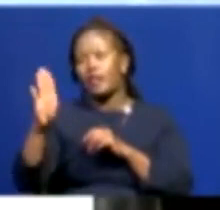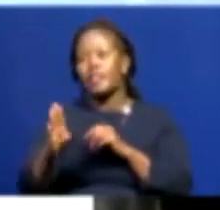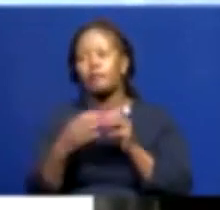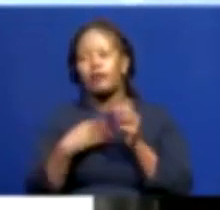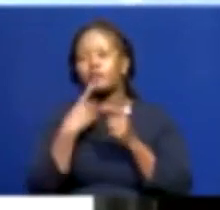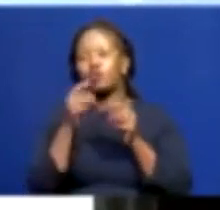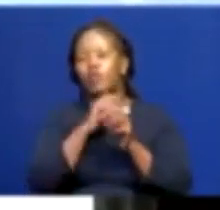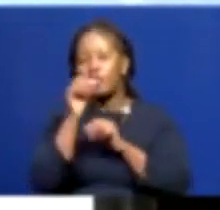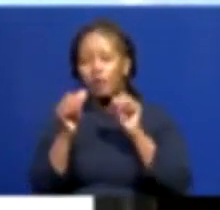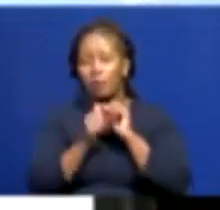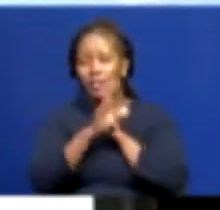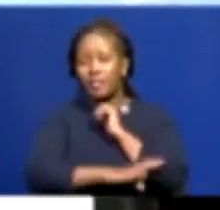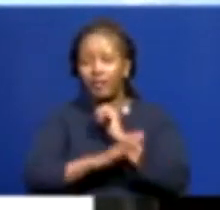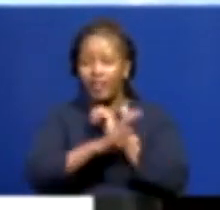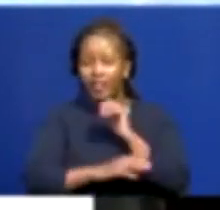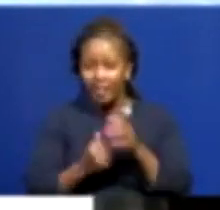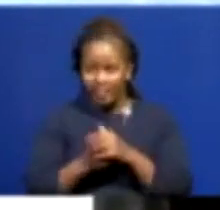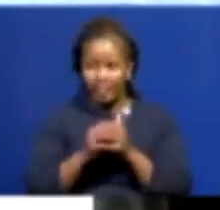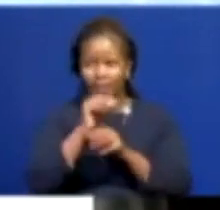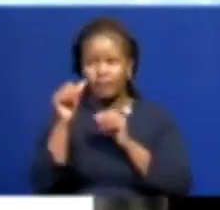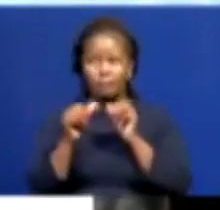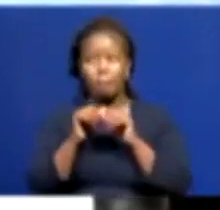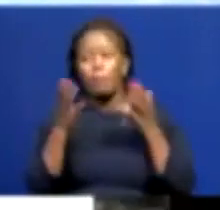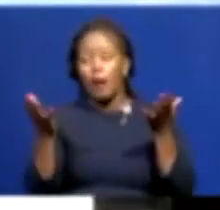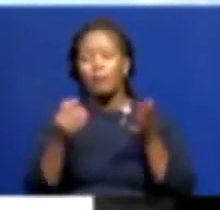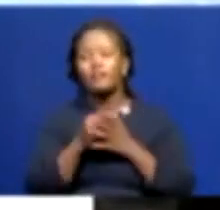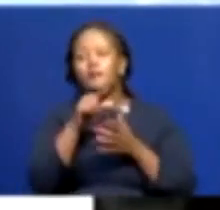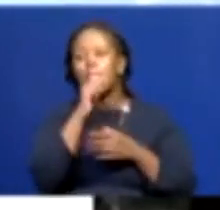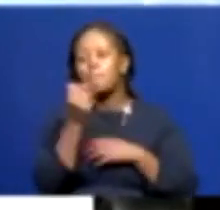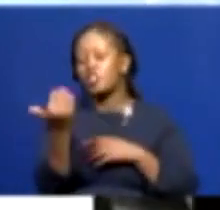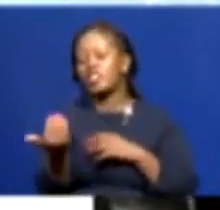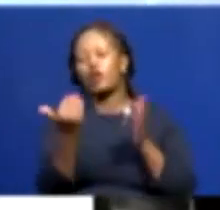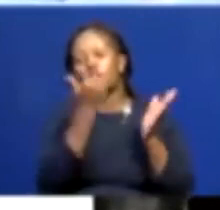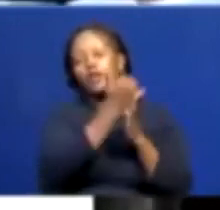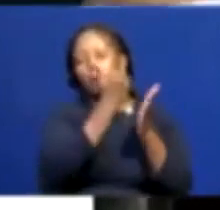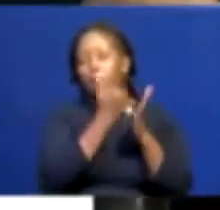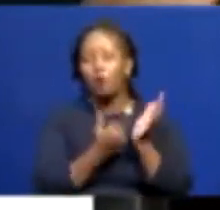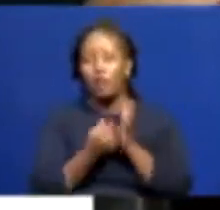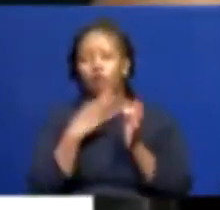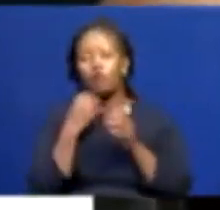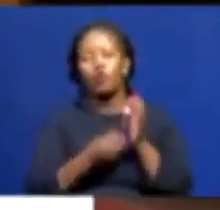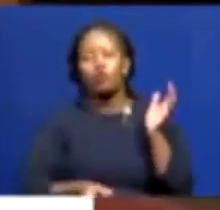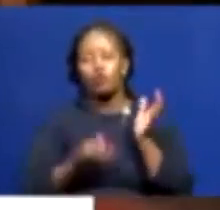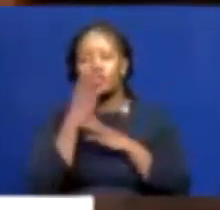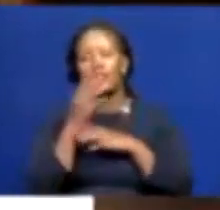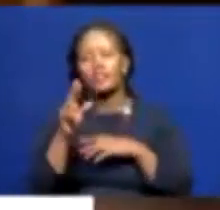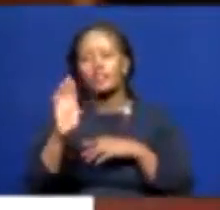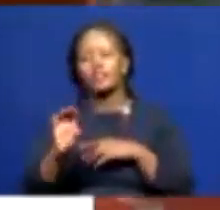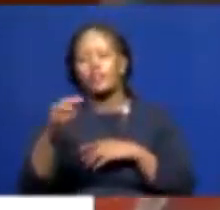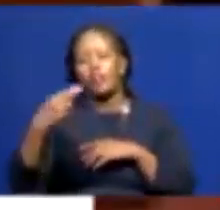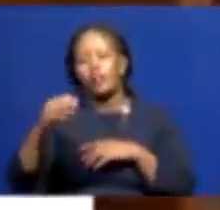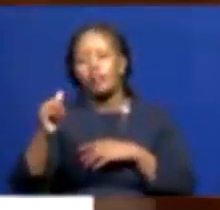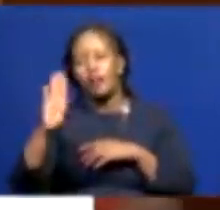our country, about the boy child program which we want to start the rehab. Her